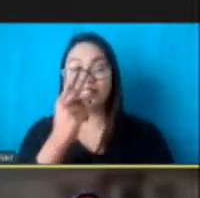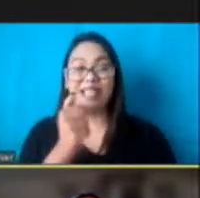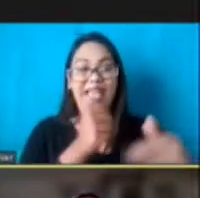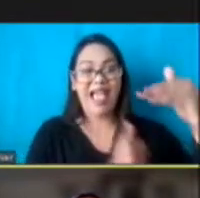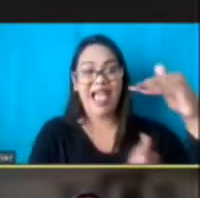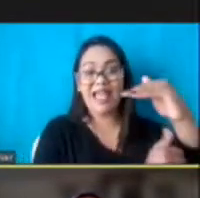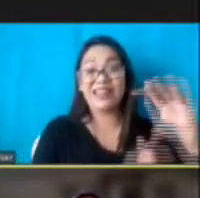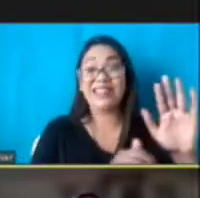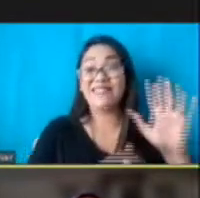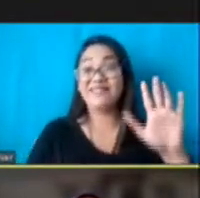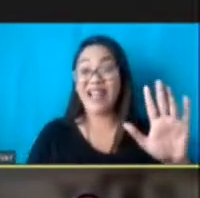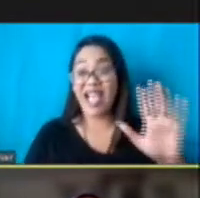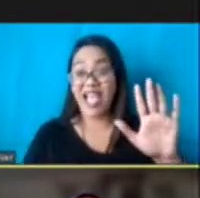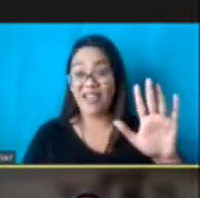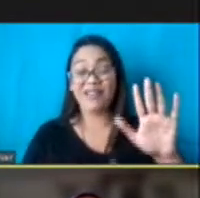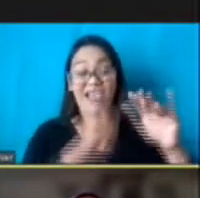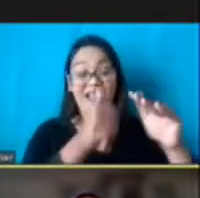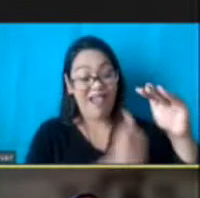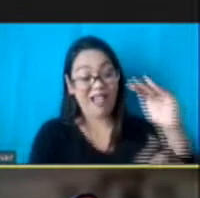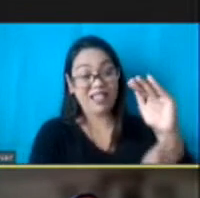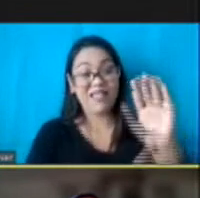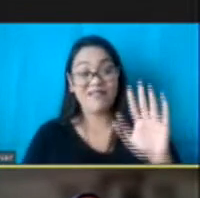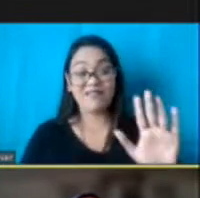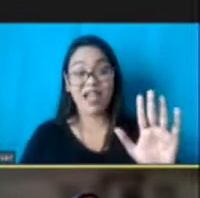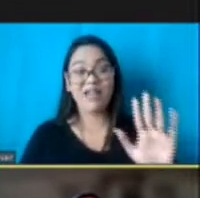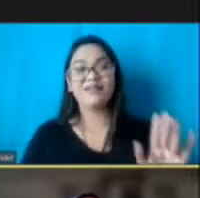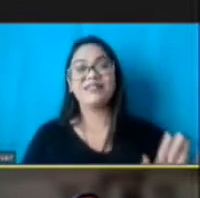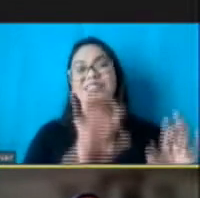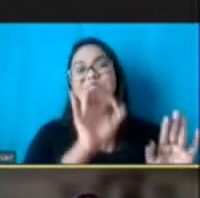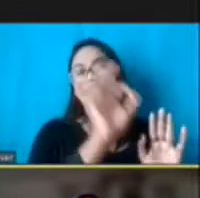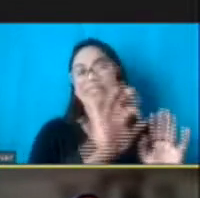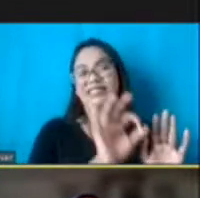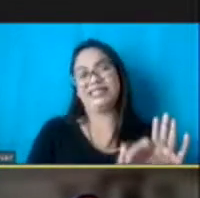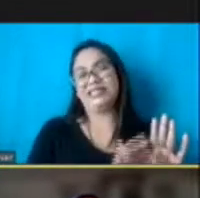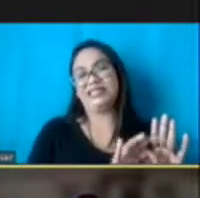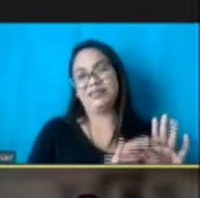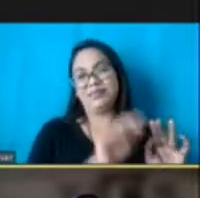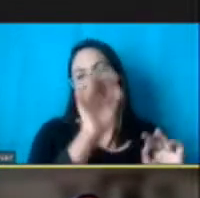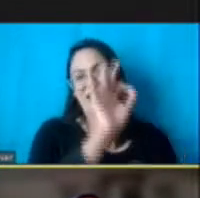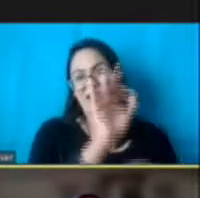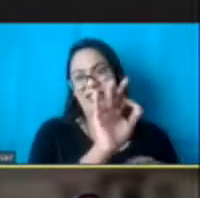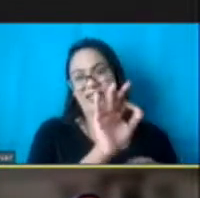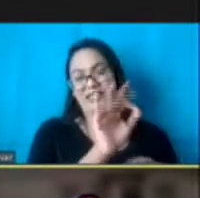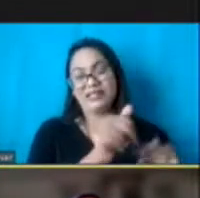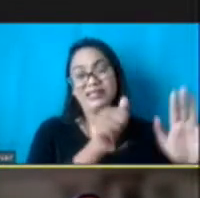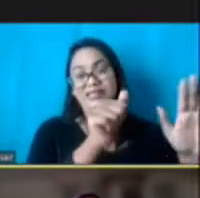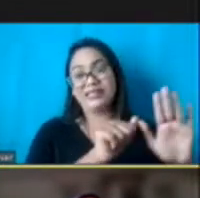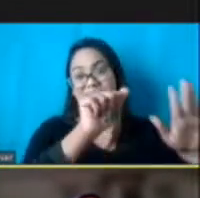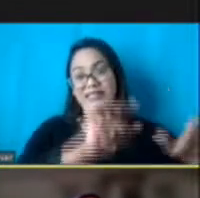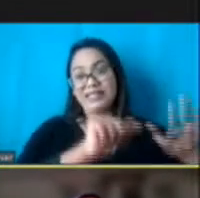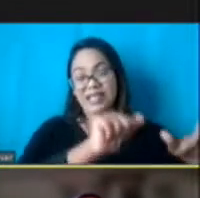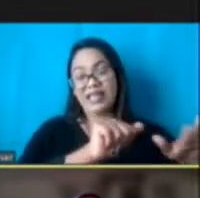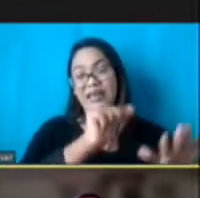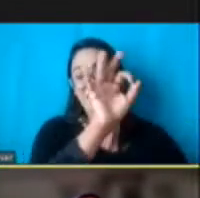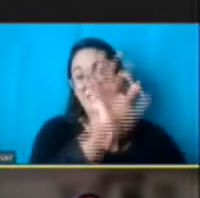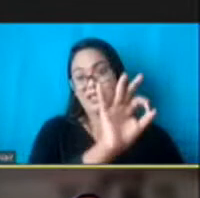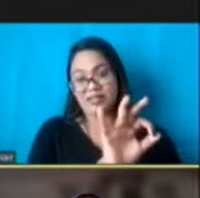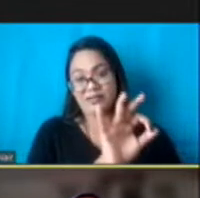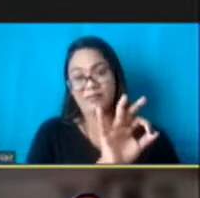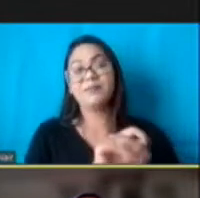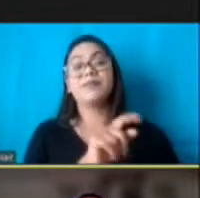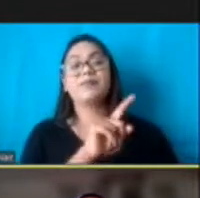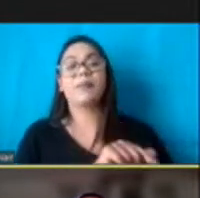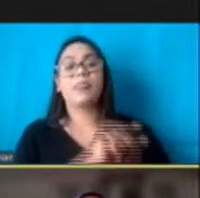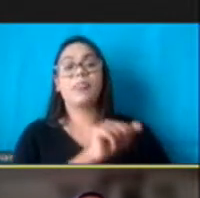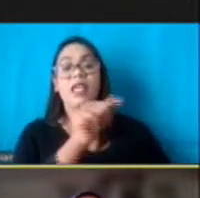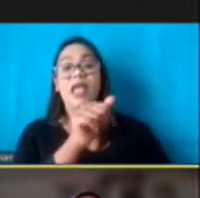up 16% of admissions in week 46 a few weeks ago, and that decreased each week, and they now make up 7% of admissions